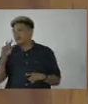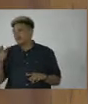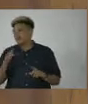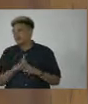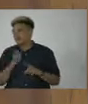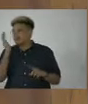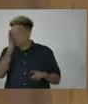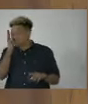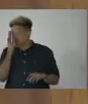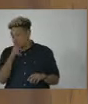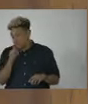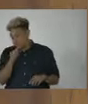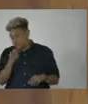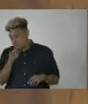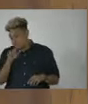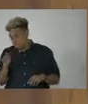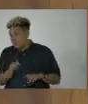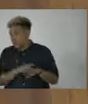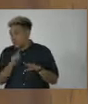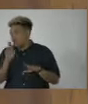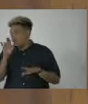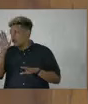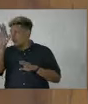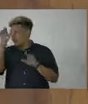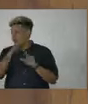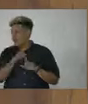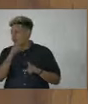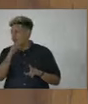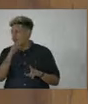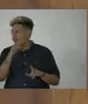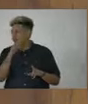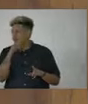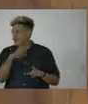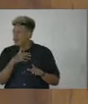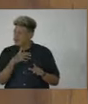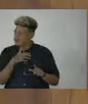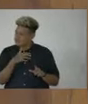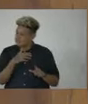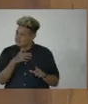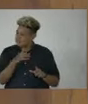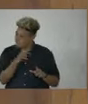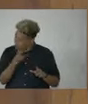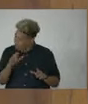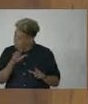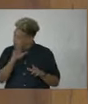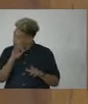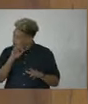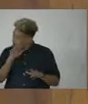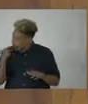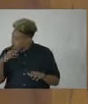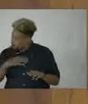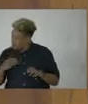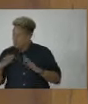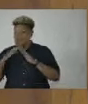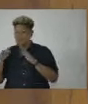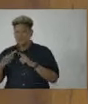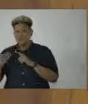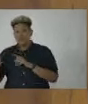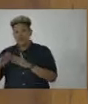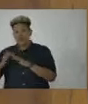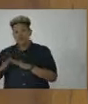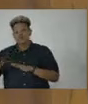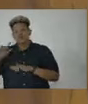The residents of Petersville, Long Hill, Pustown, Fustic Grove, Congress, White House, and other areas